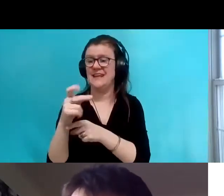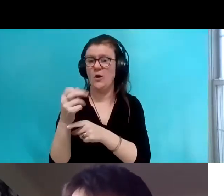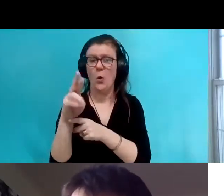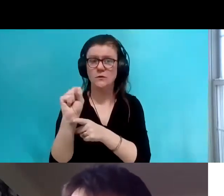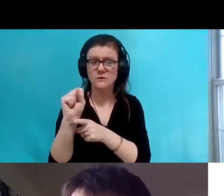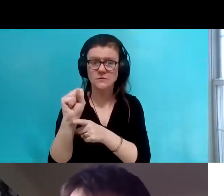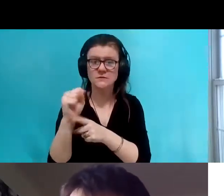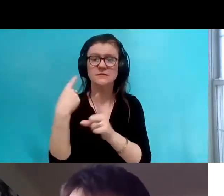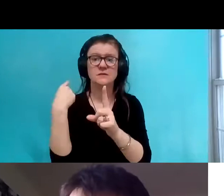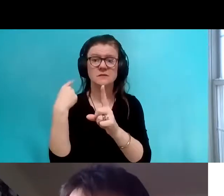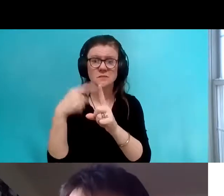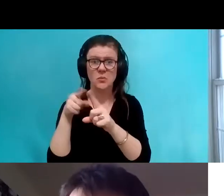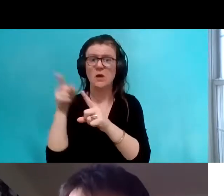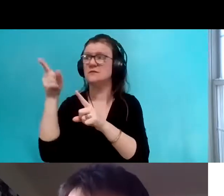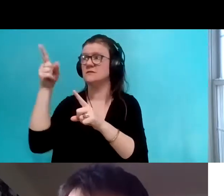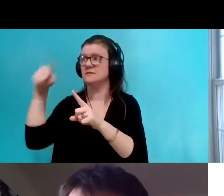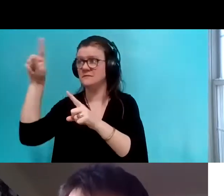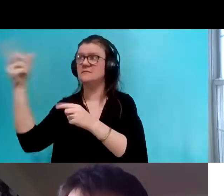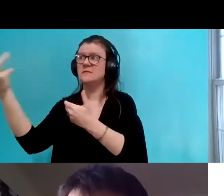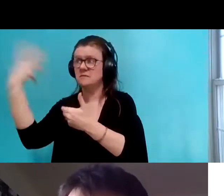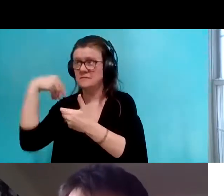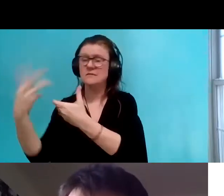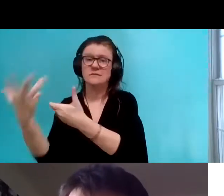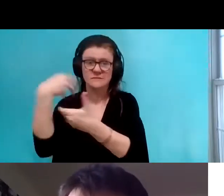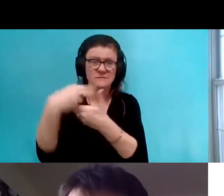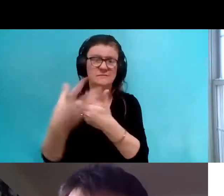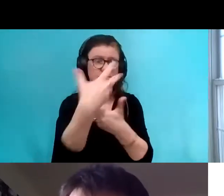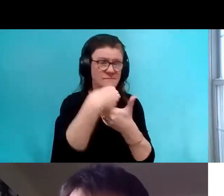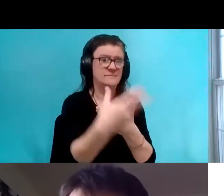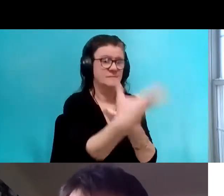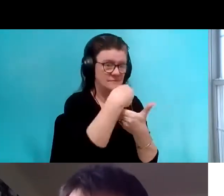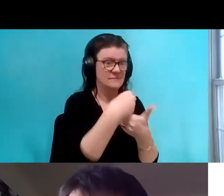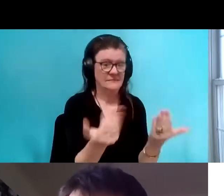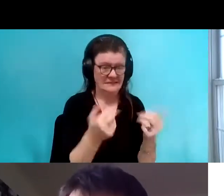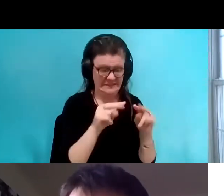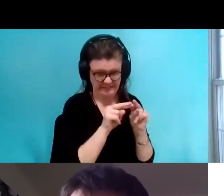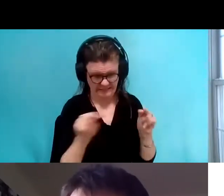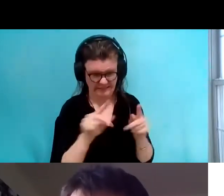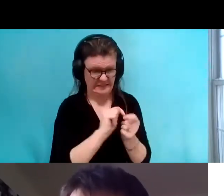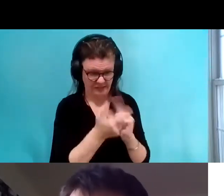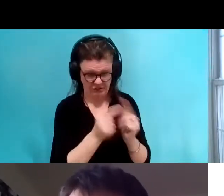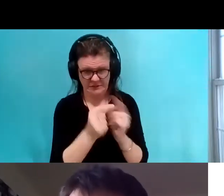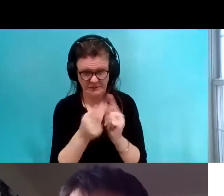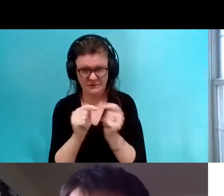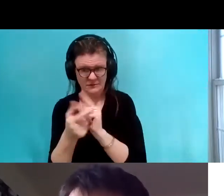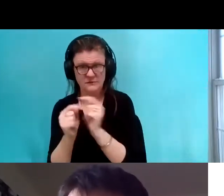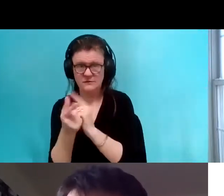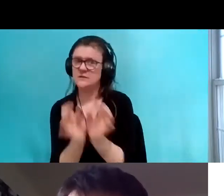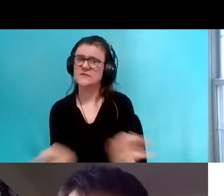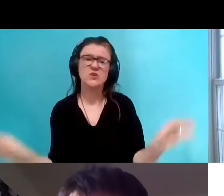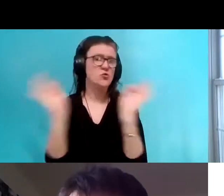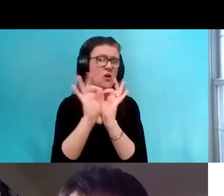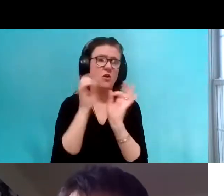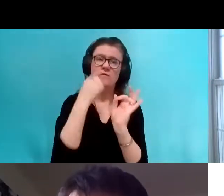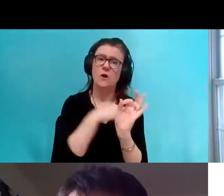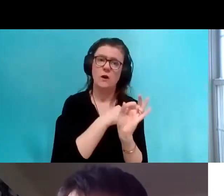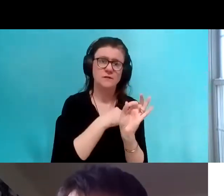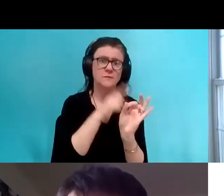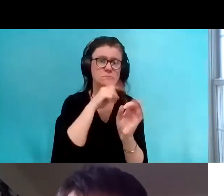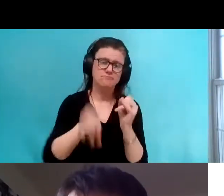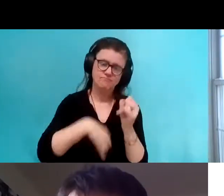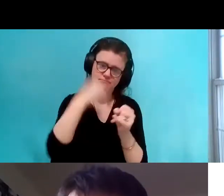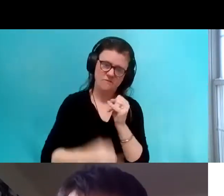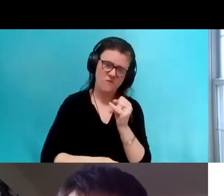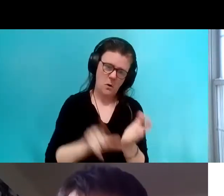beneficiaries themselves. So their input and their cooperation and their engagement is very, very critical before finalizing